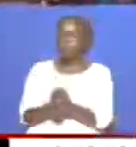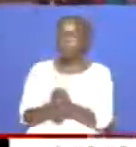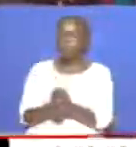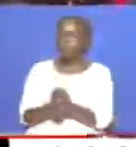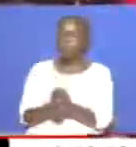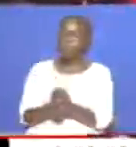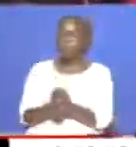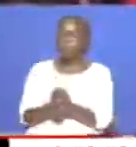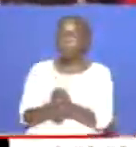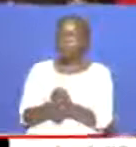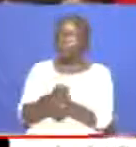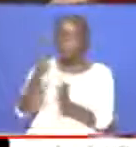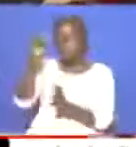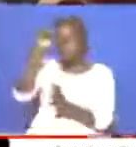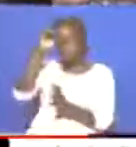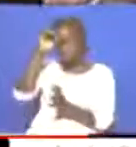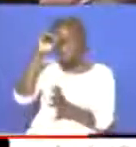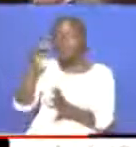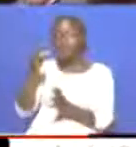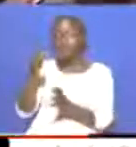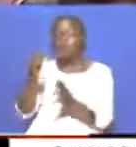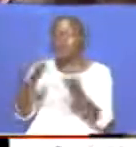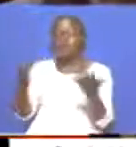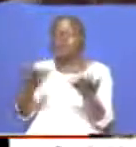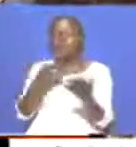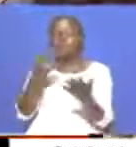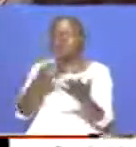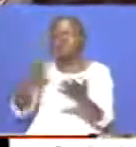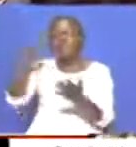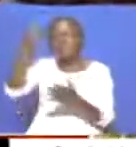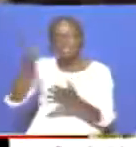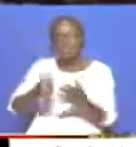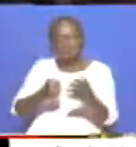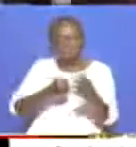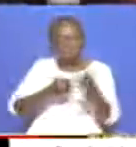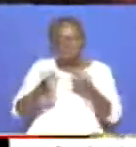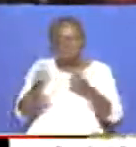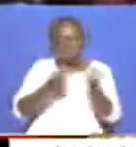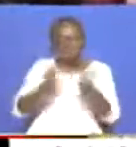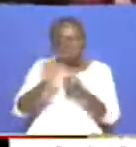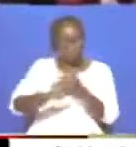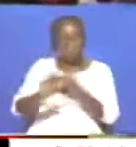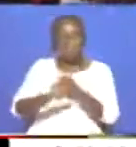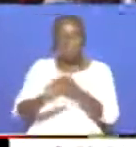With opinion polls indicating that Narok County is a battleground county,